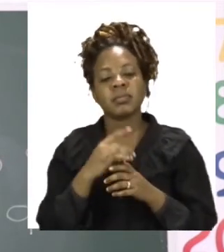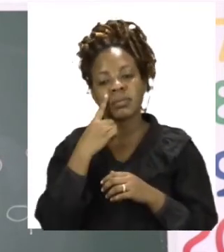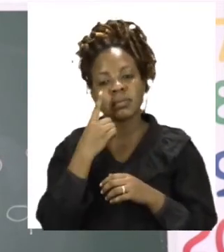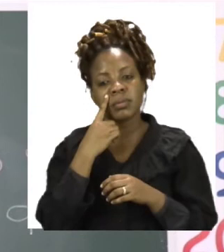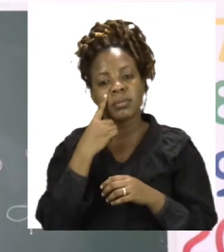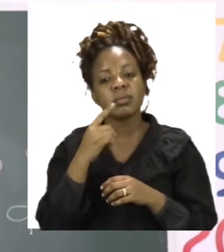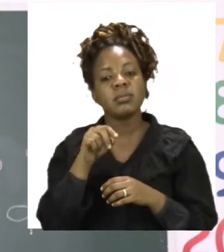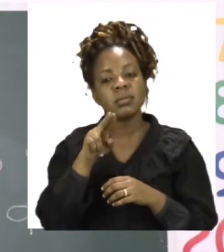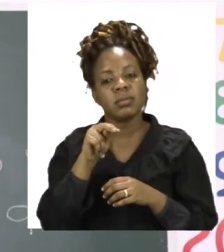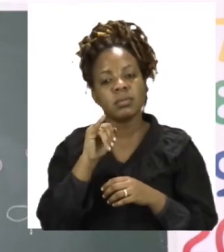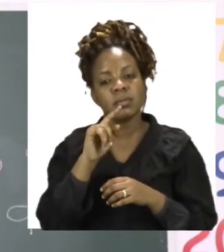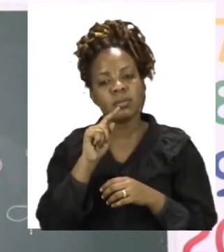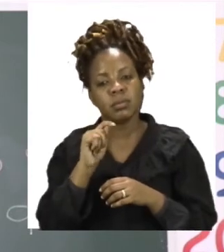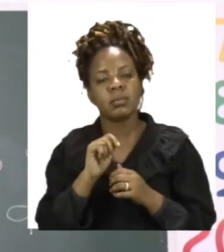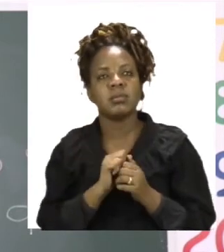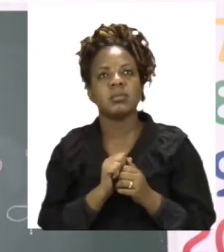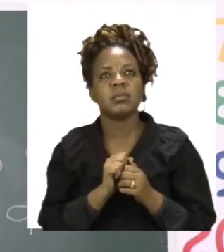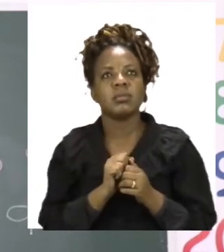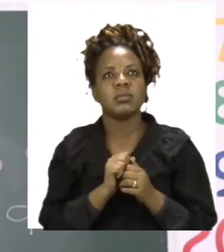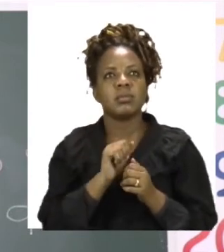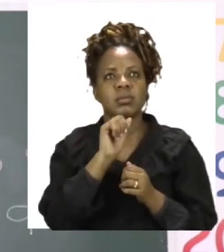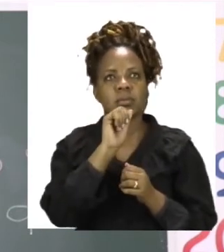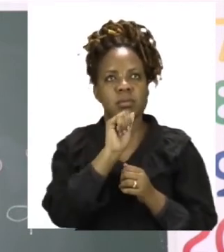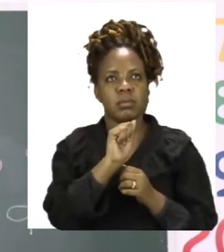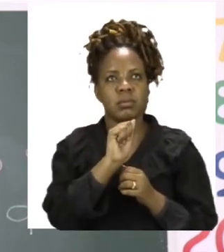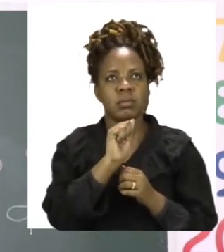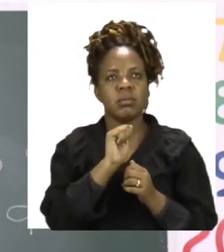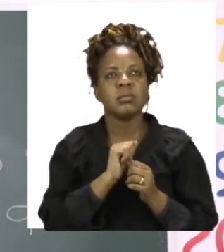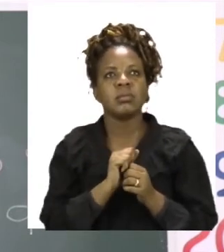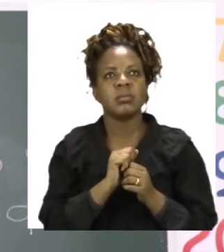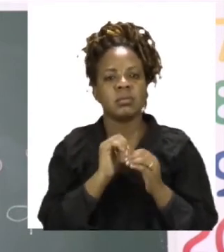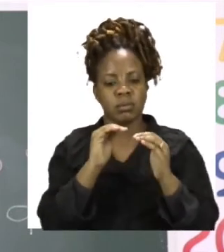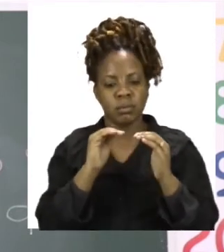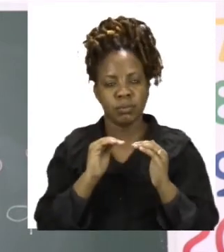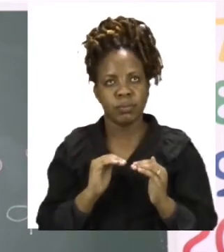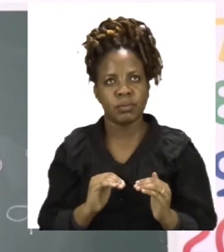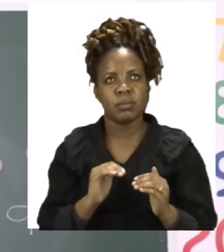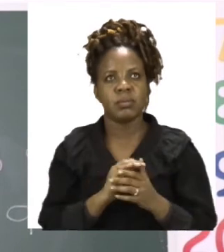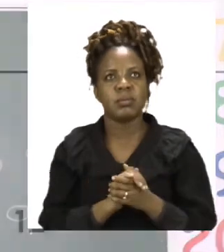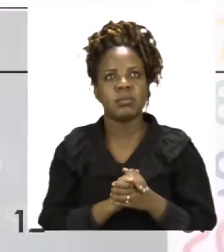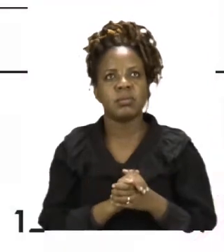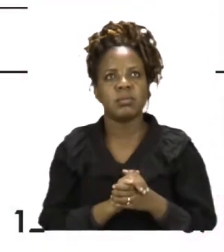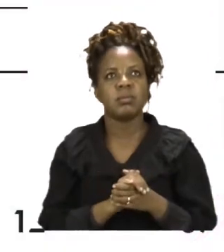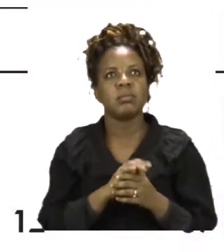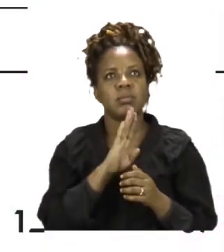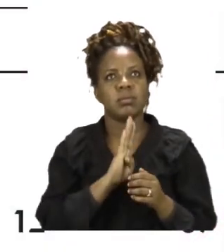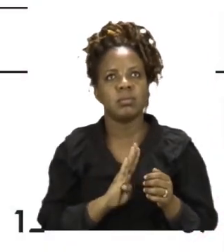please. When you're done with A, you can move on to the second part of the exercise, which is